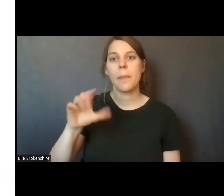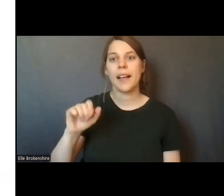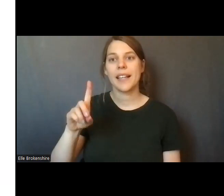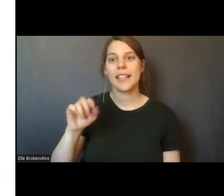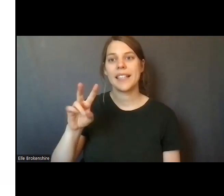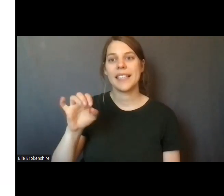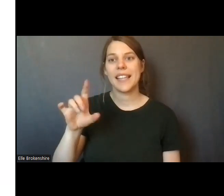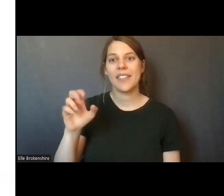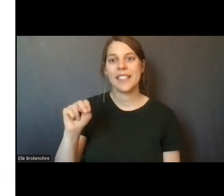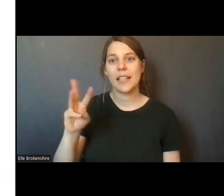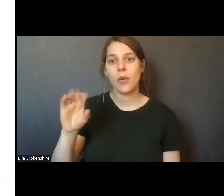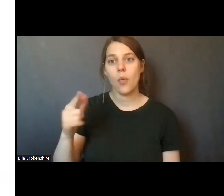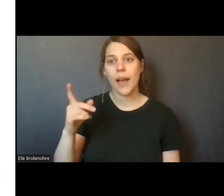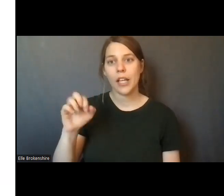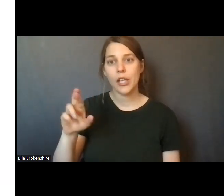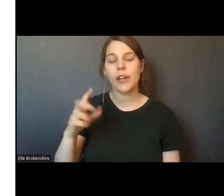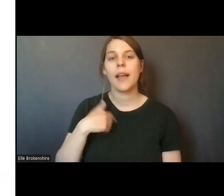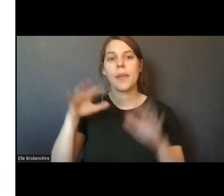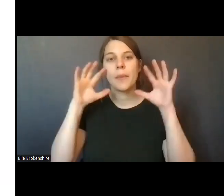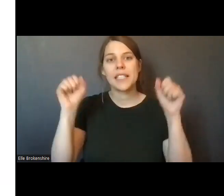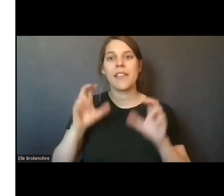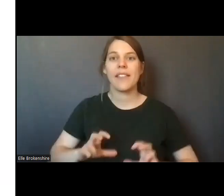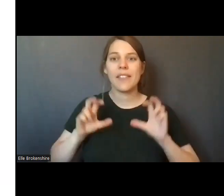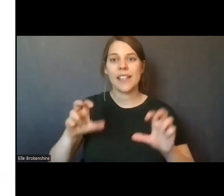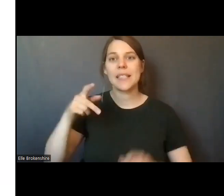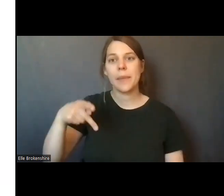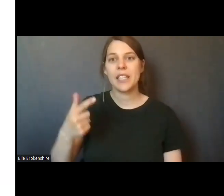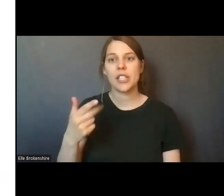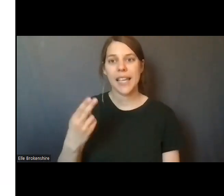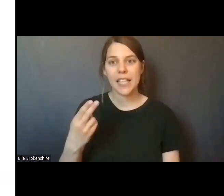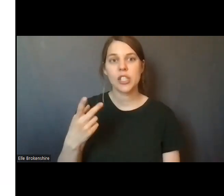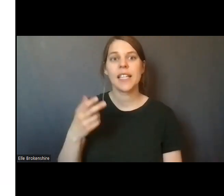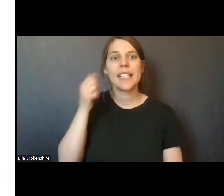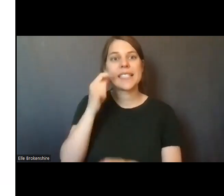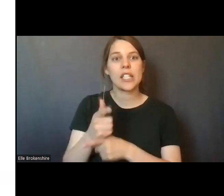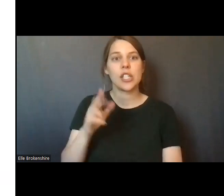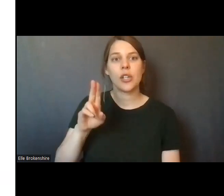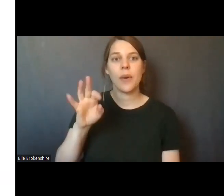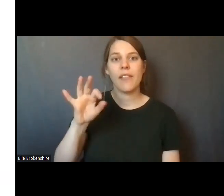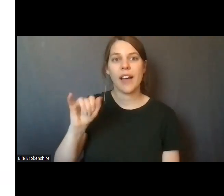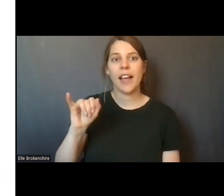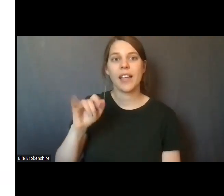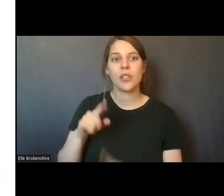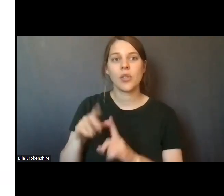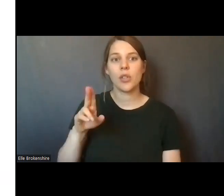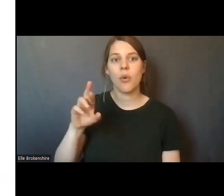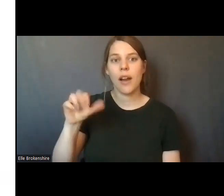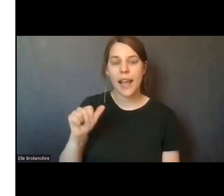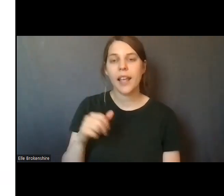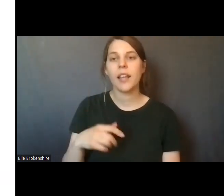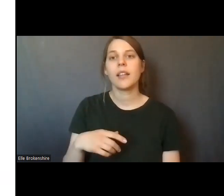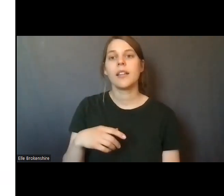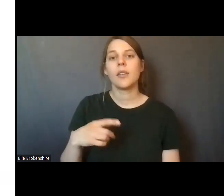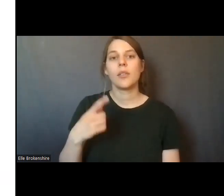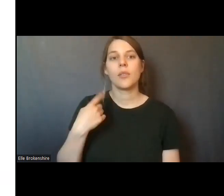and I'm president of Invest PGH, sister CDFI to the URA. My work with IPGH mainly involves